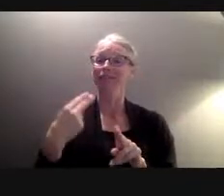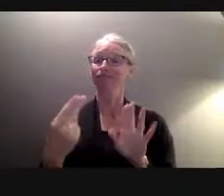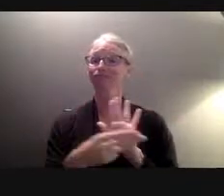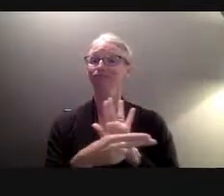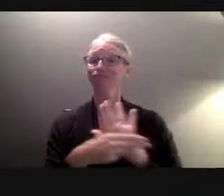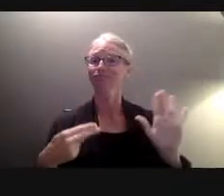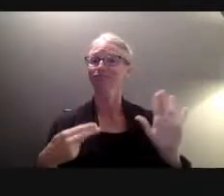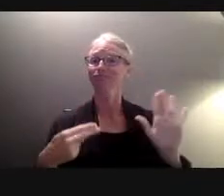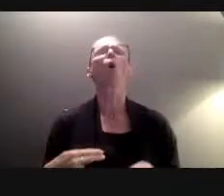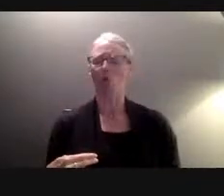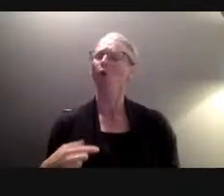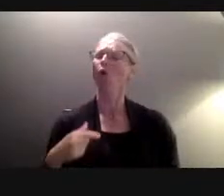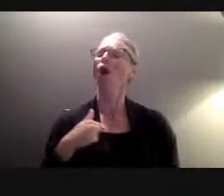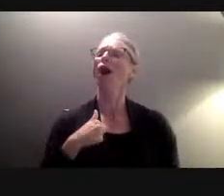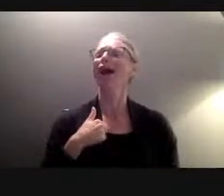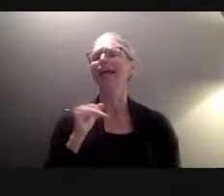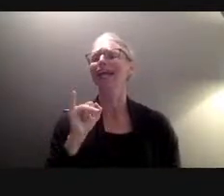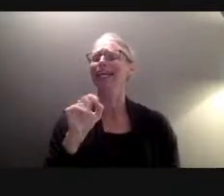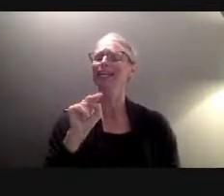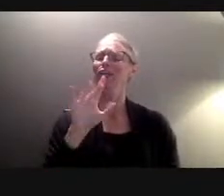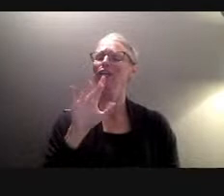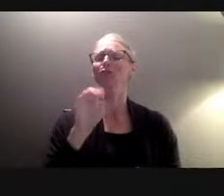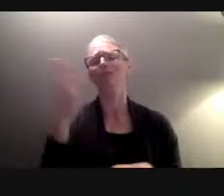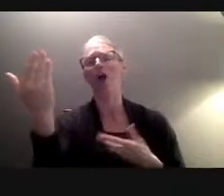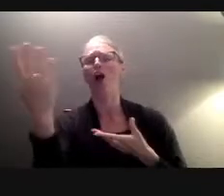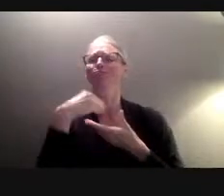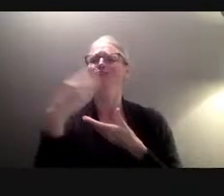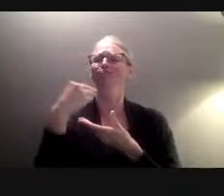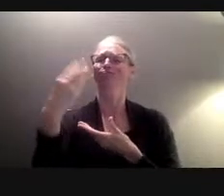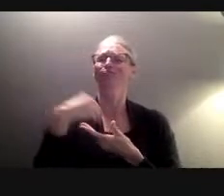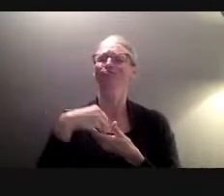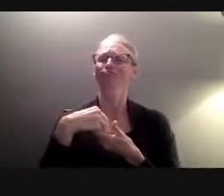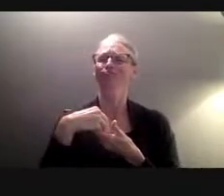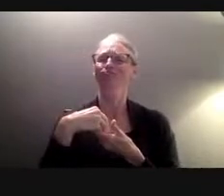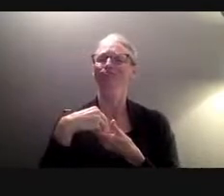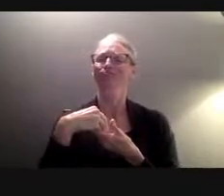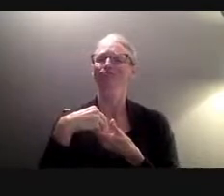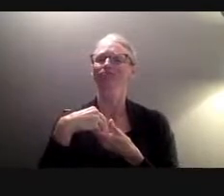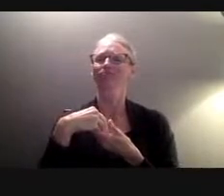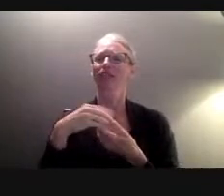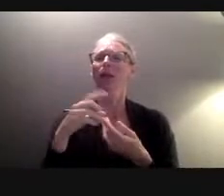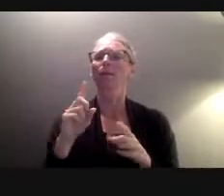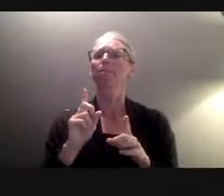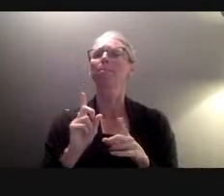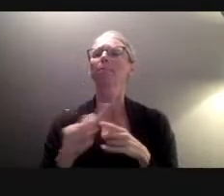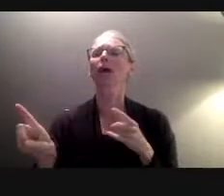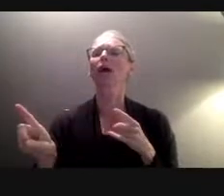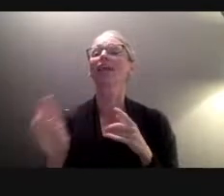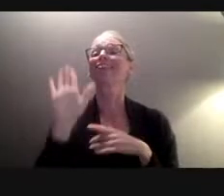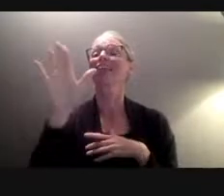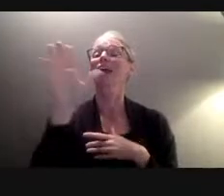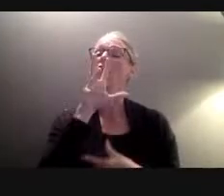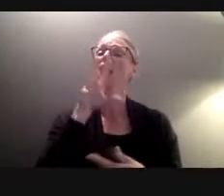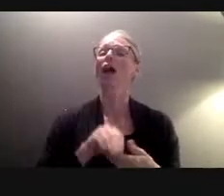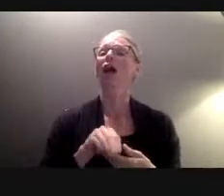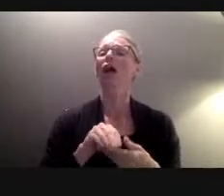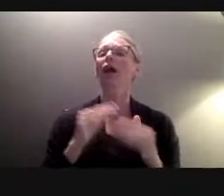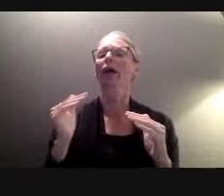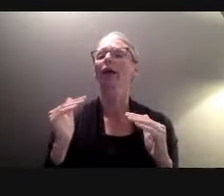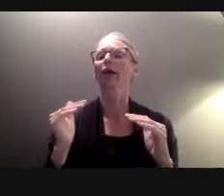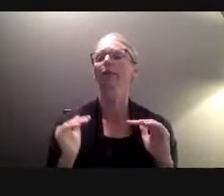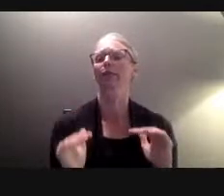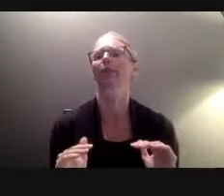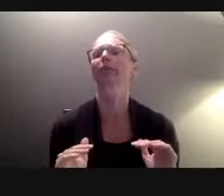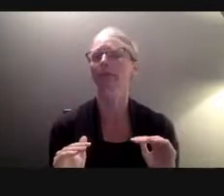usually end up on the back end, such as being on an article or being on a blog instead of being there on